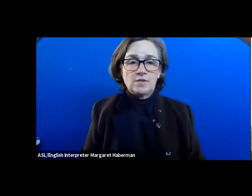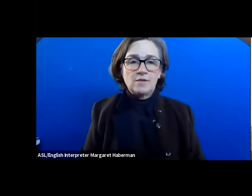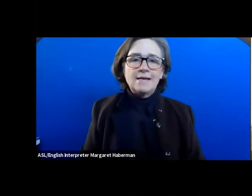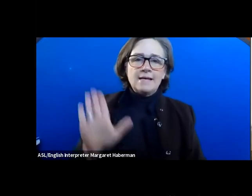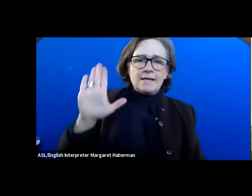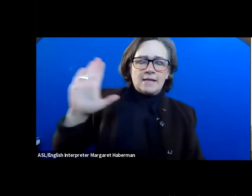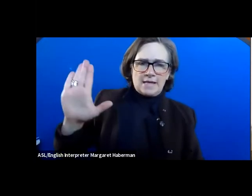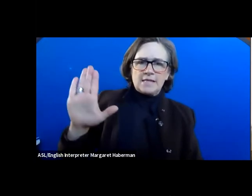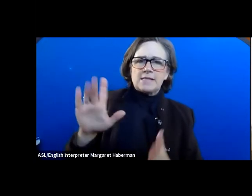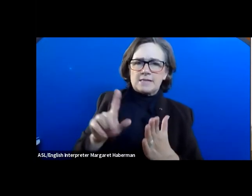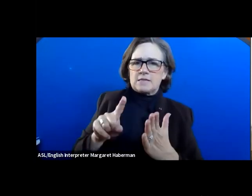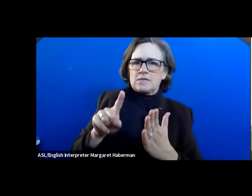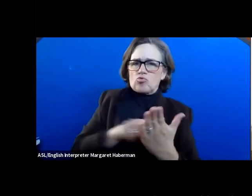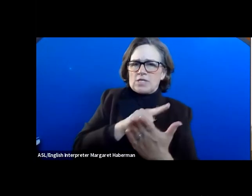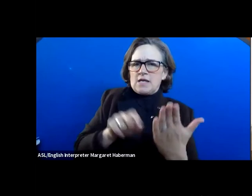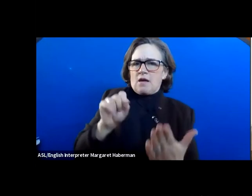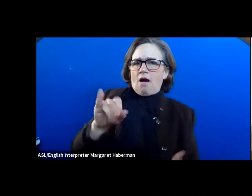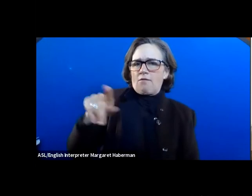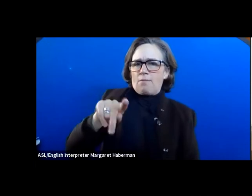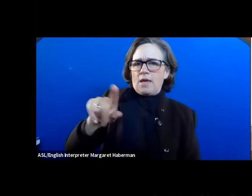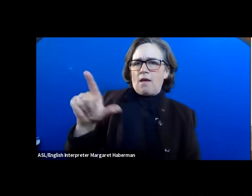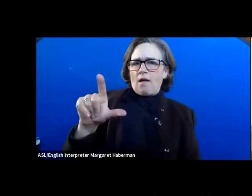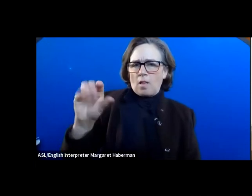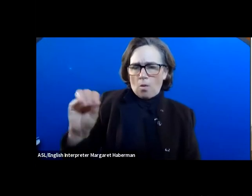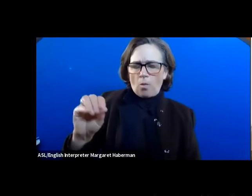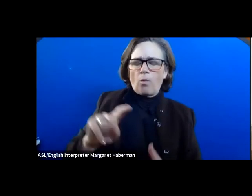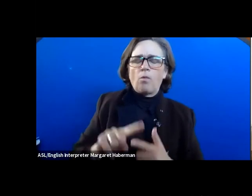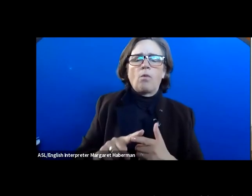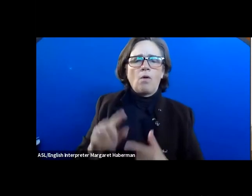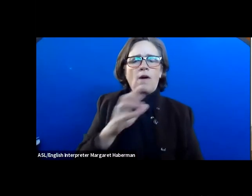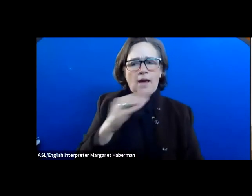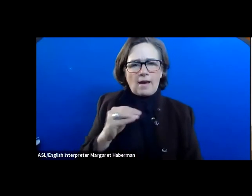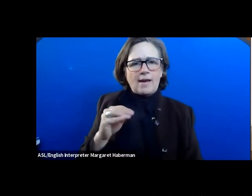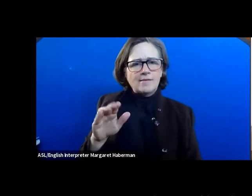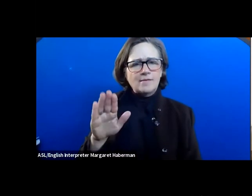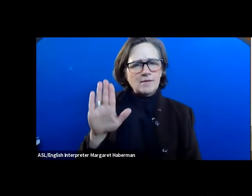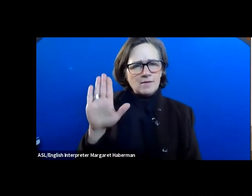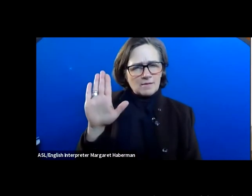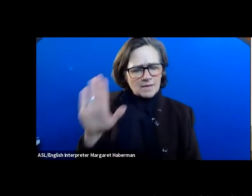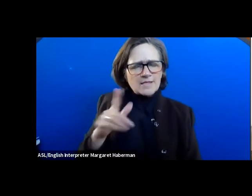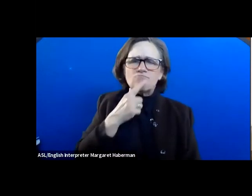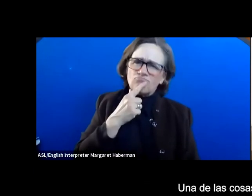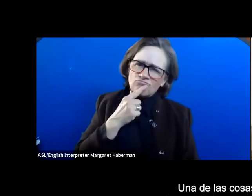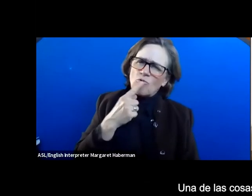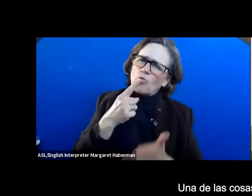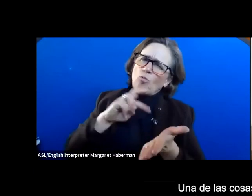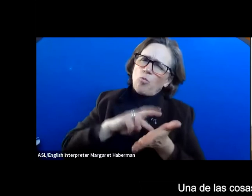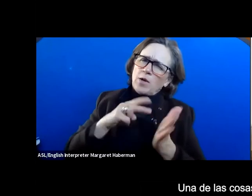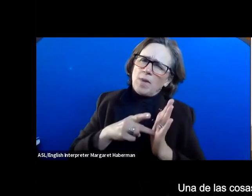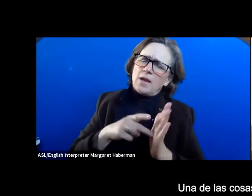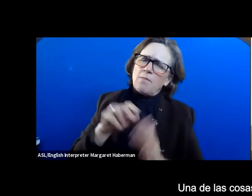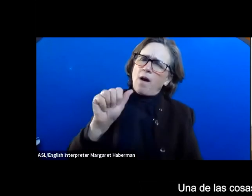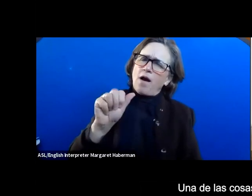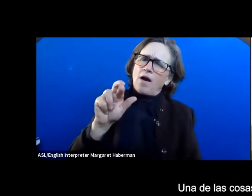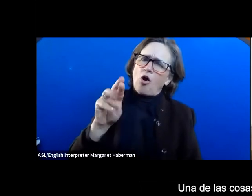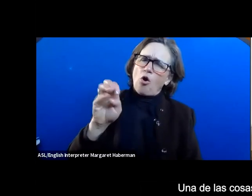Liberation Organization and this whole rhetoric and imagery of armed struggle, one of the things that he